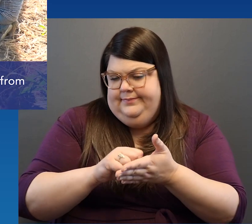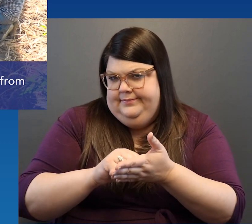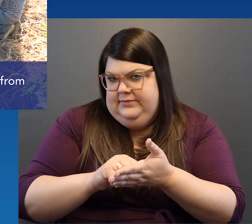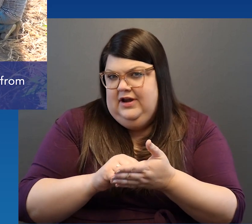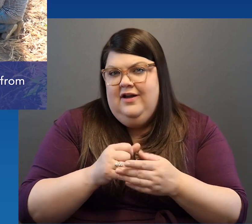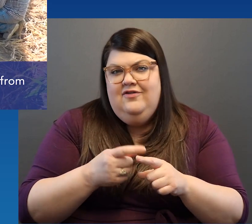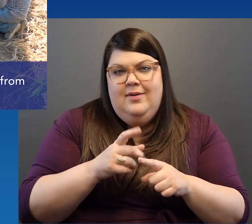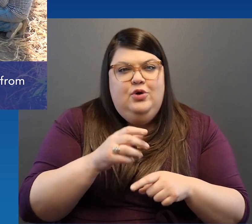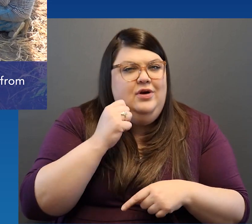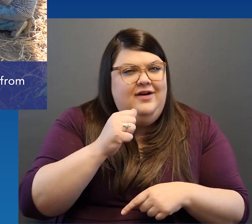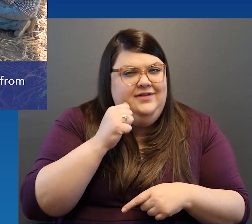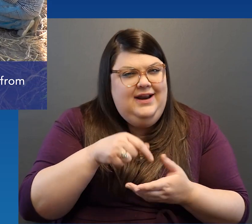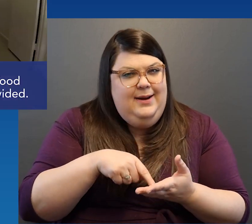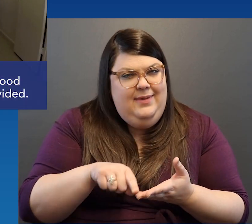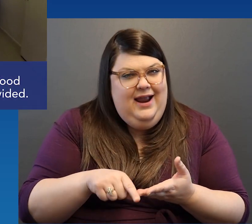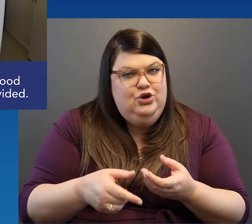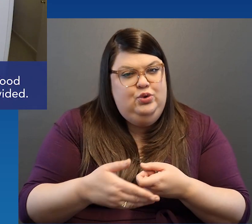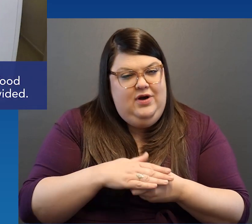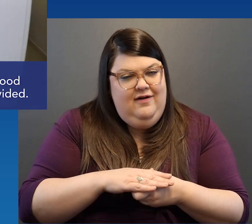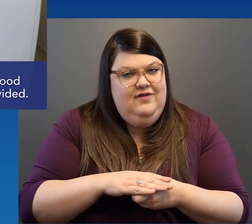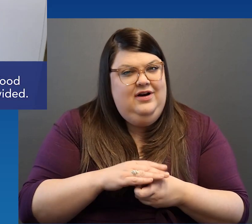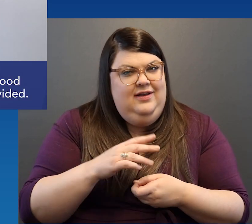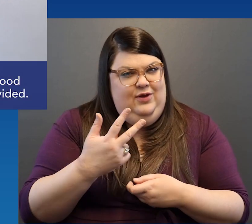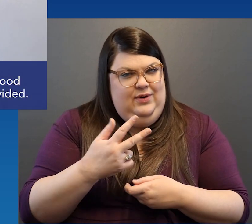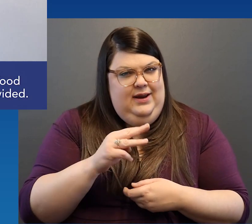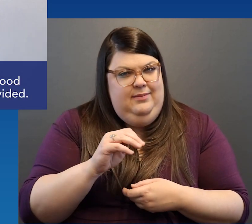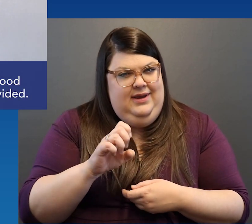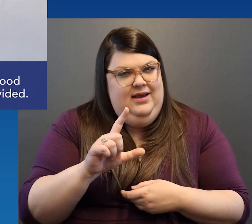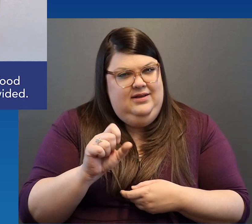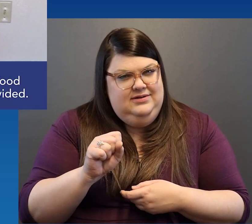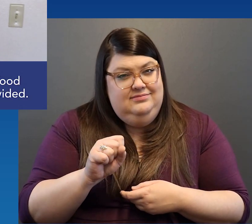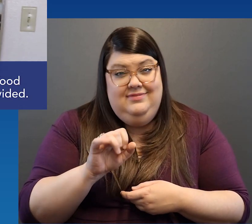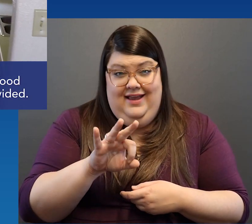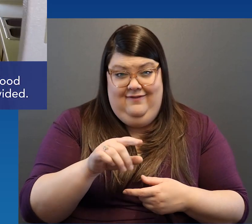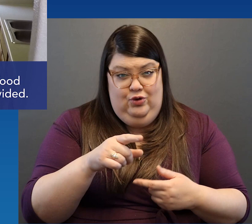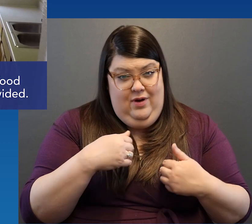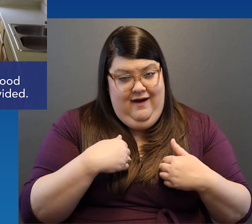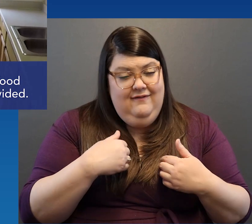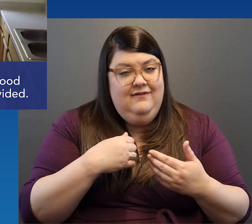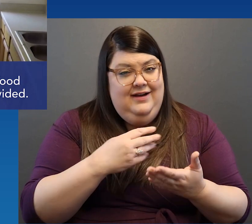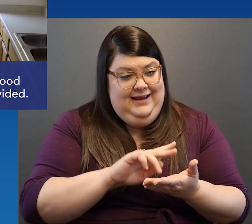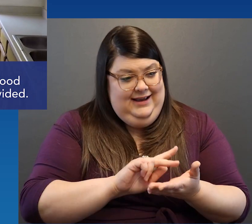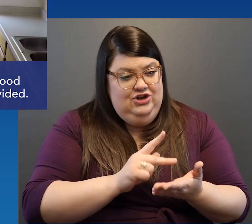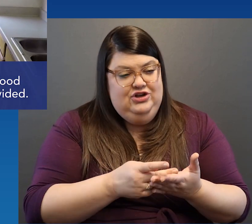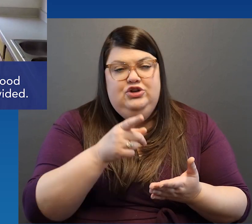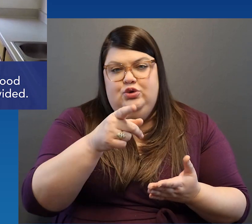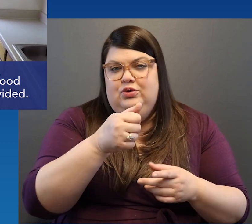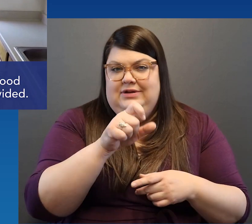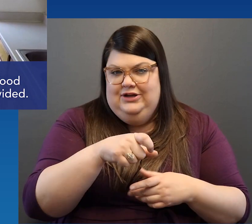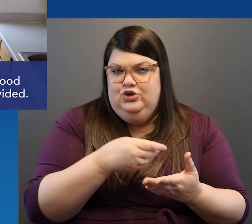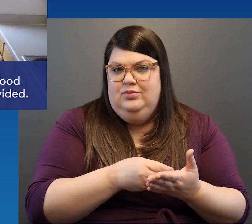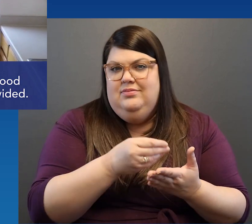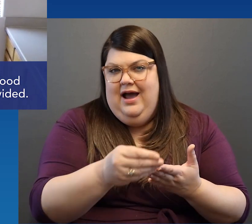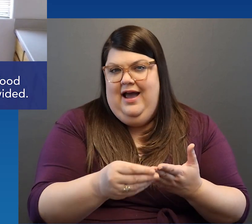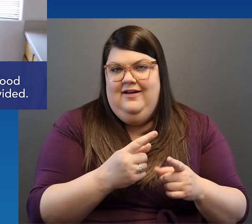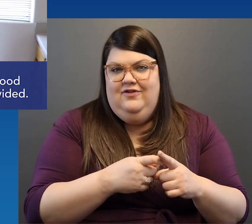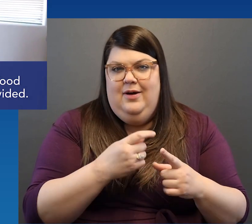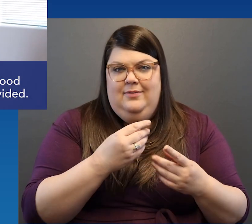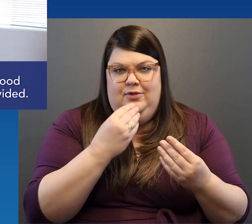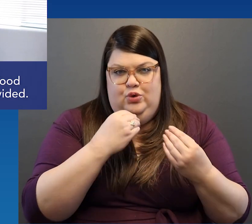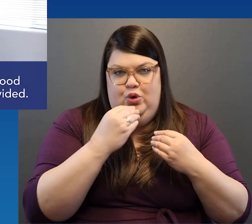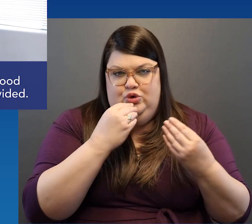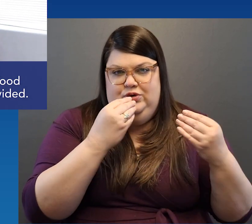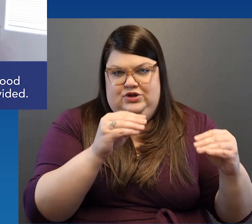the costs of 3 meals. If you have a kitchen, you will need to purchase your food from the grocery store, with transportation being